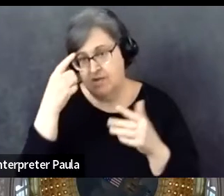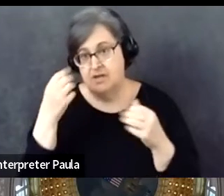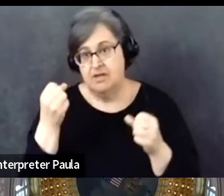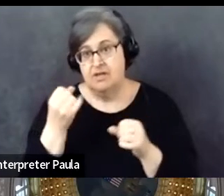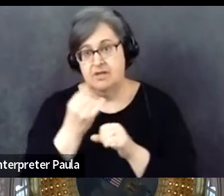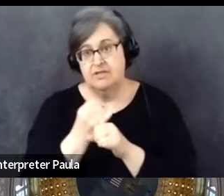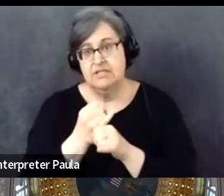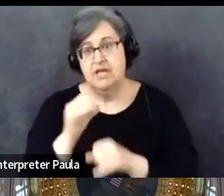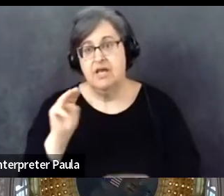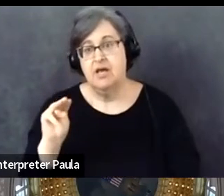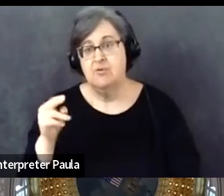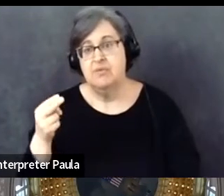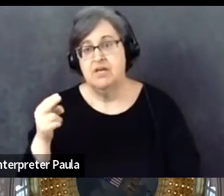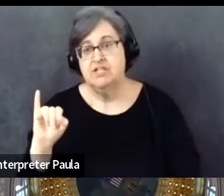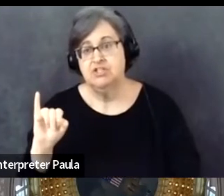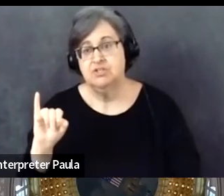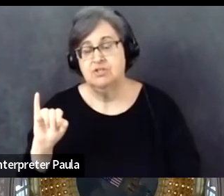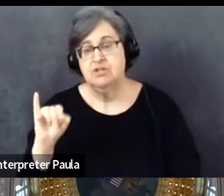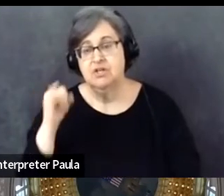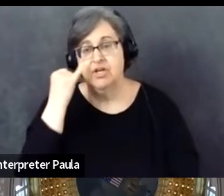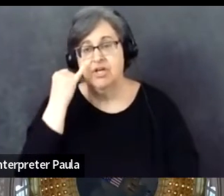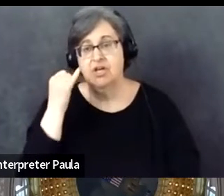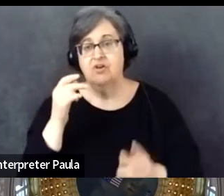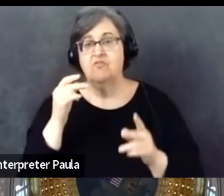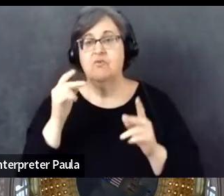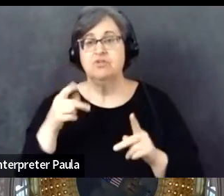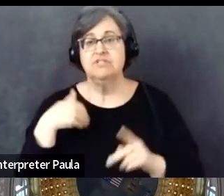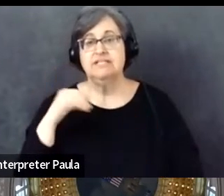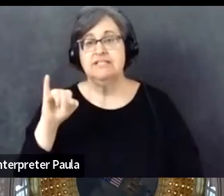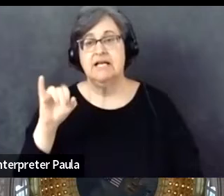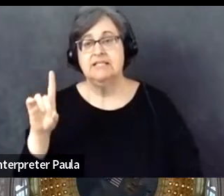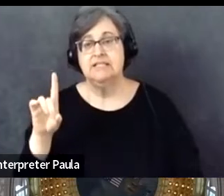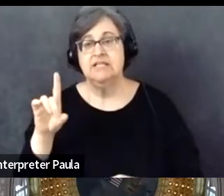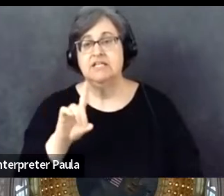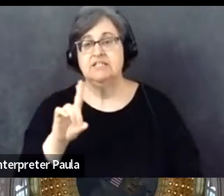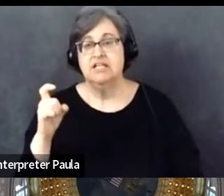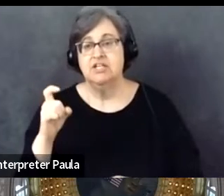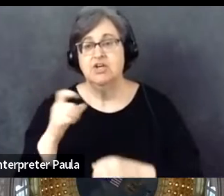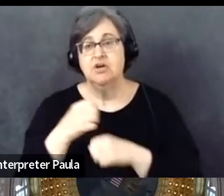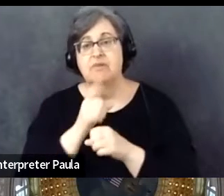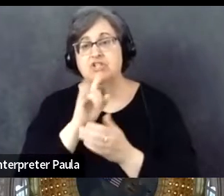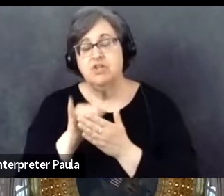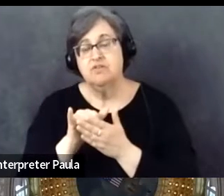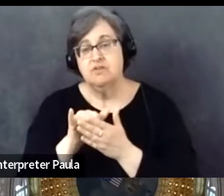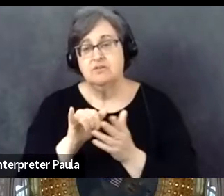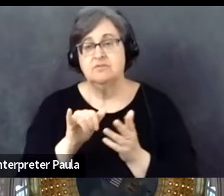or MHIs when a person has an ID diagnosis. This is making sure that individuals with